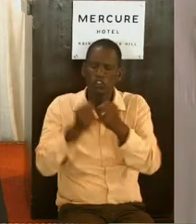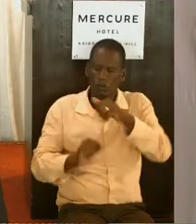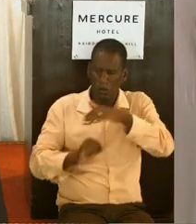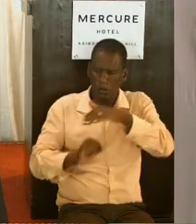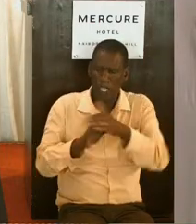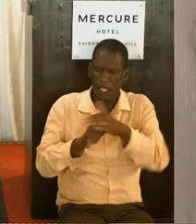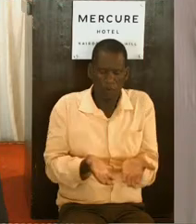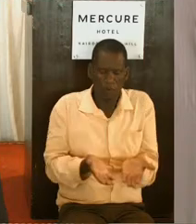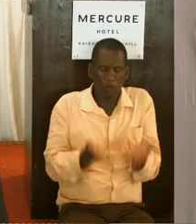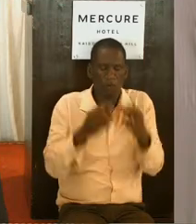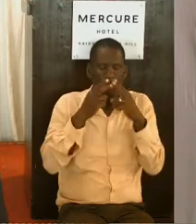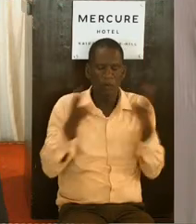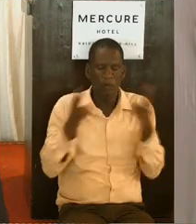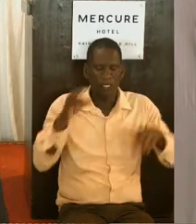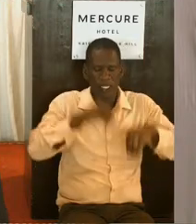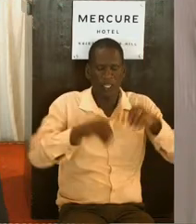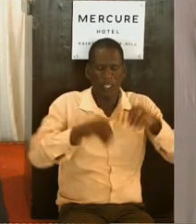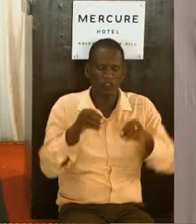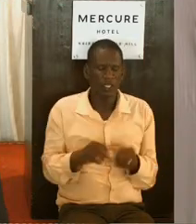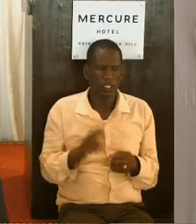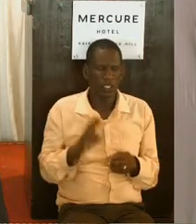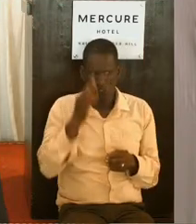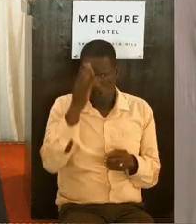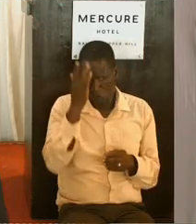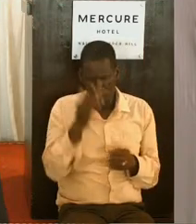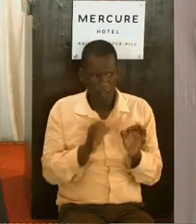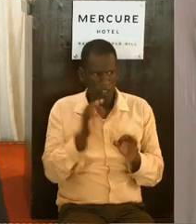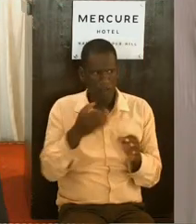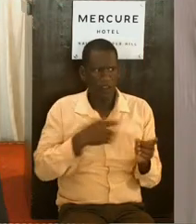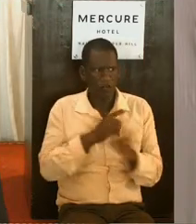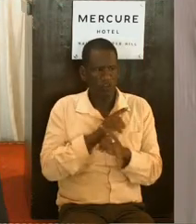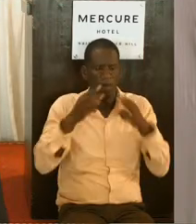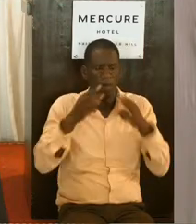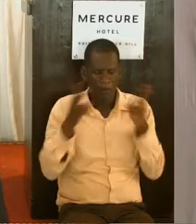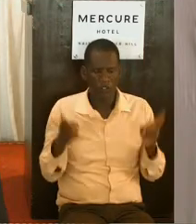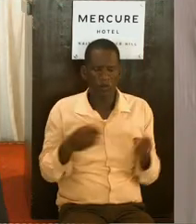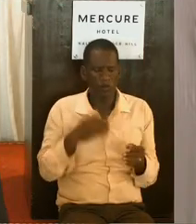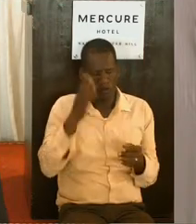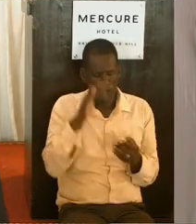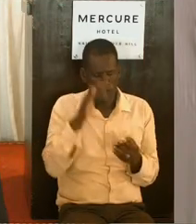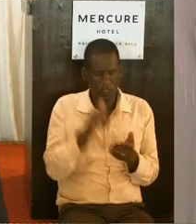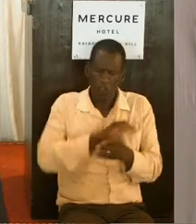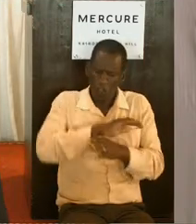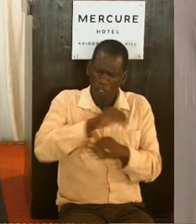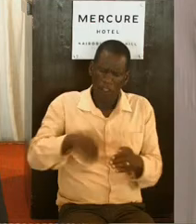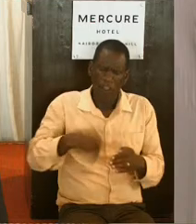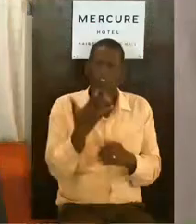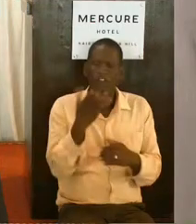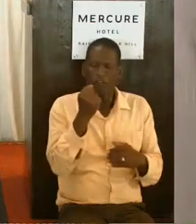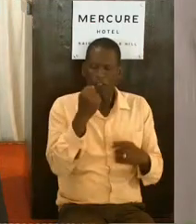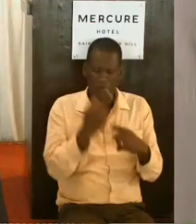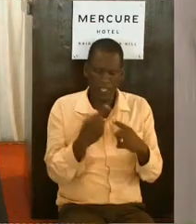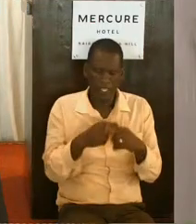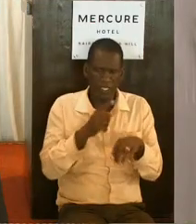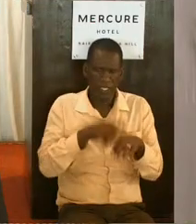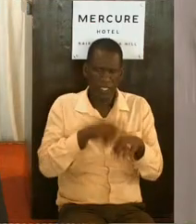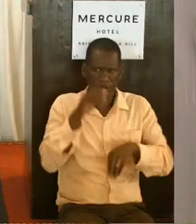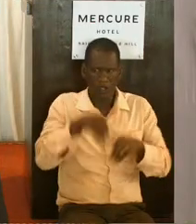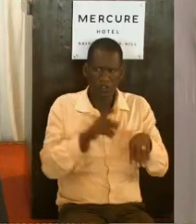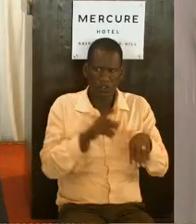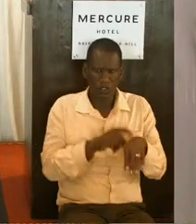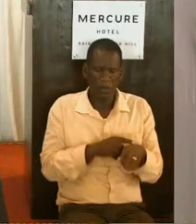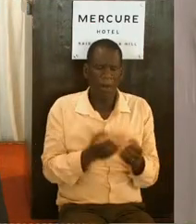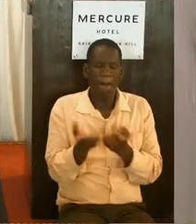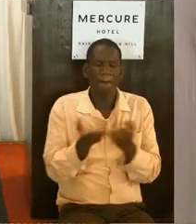in terms of promoting peace in elections because if we don't have peace we have realized that every five years in during the election year